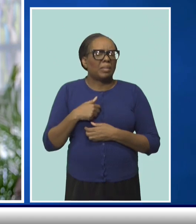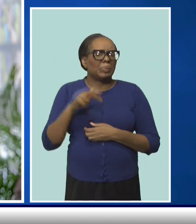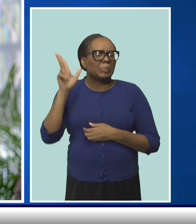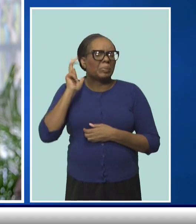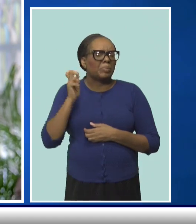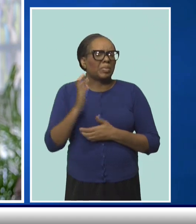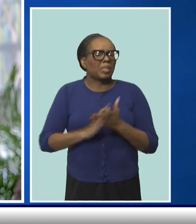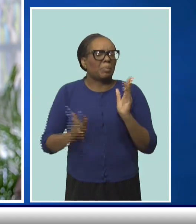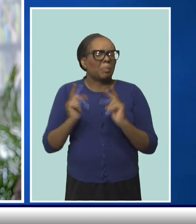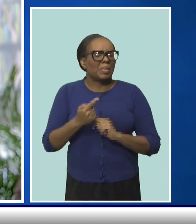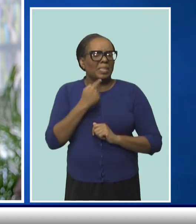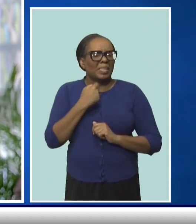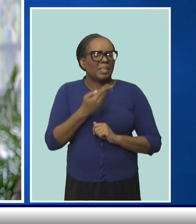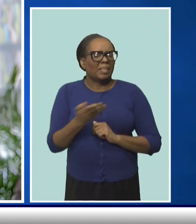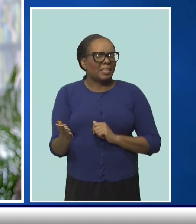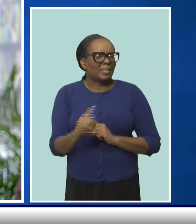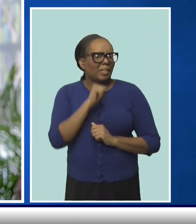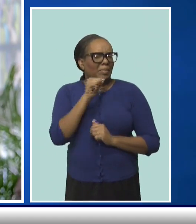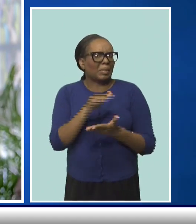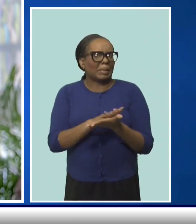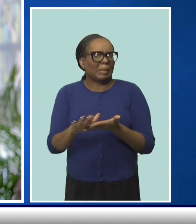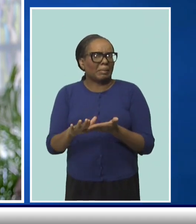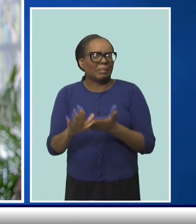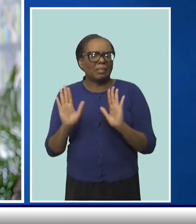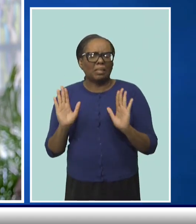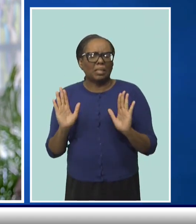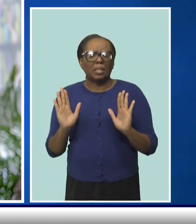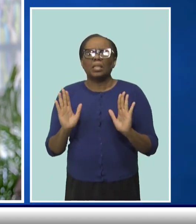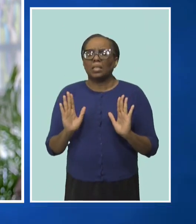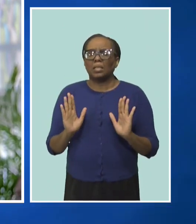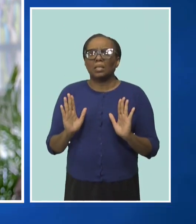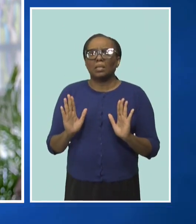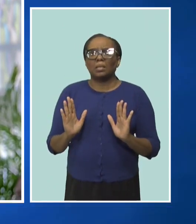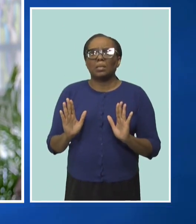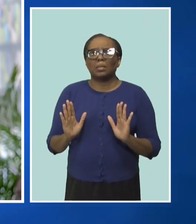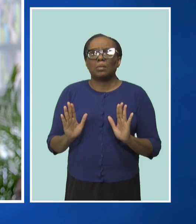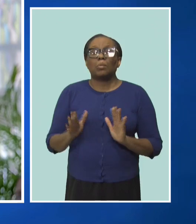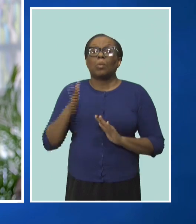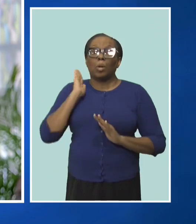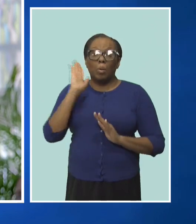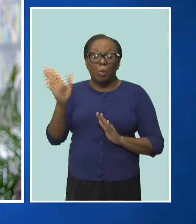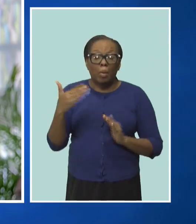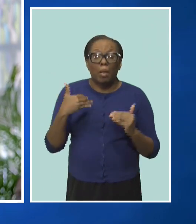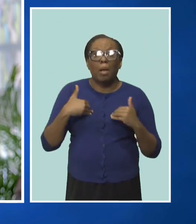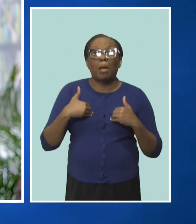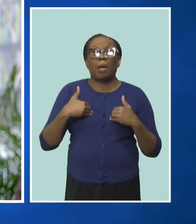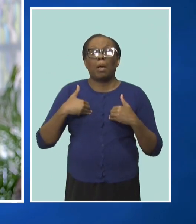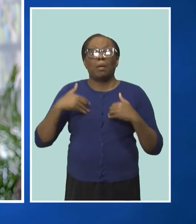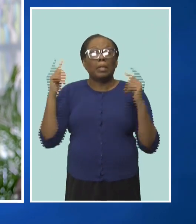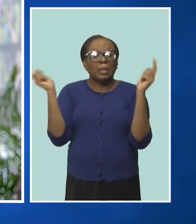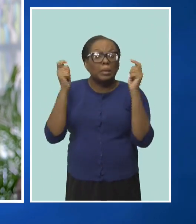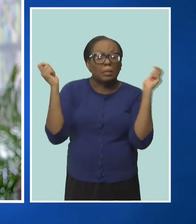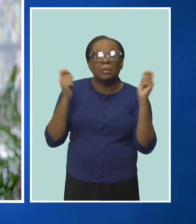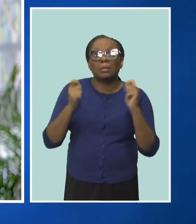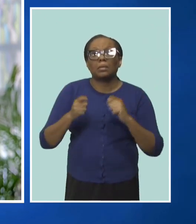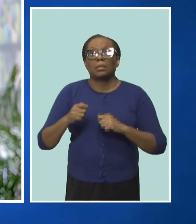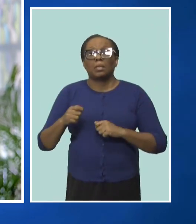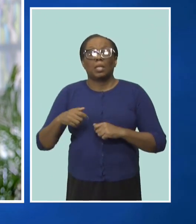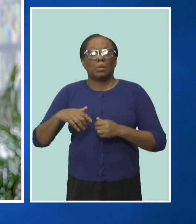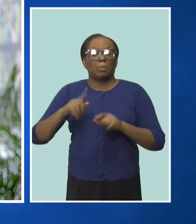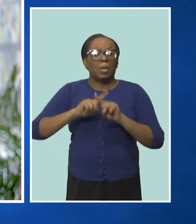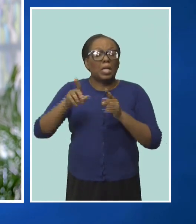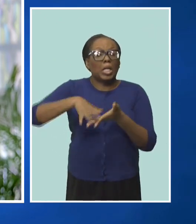heard. This will be a mix of jump up and celebration, of learning, of